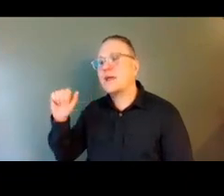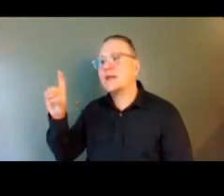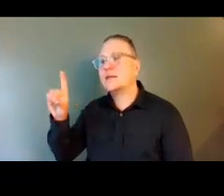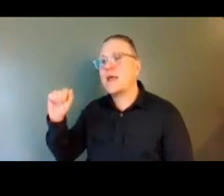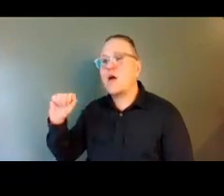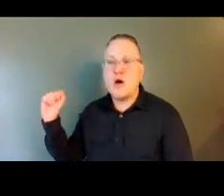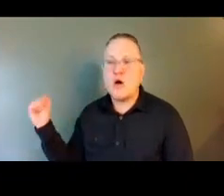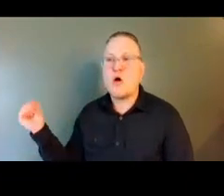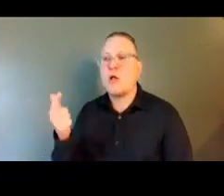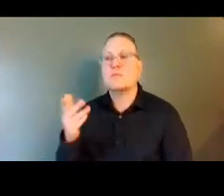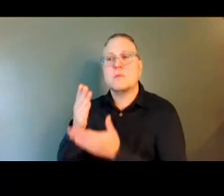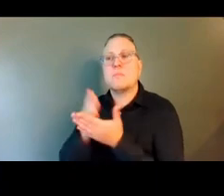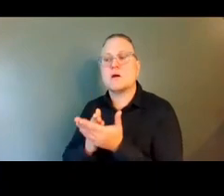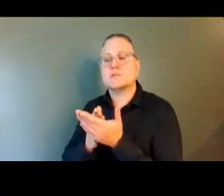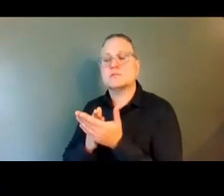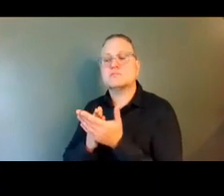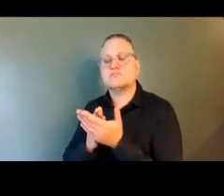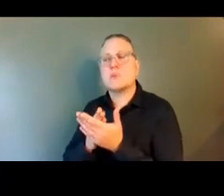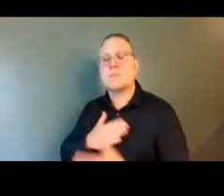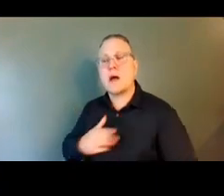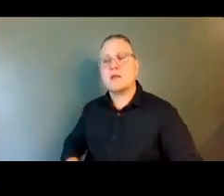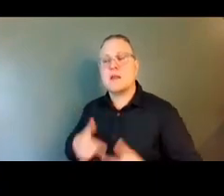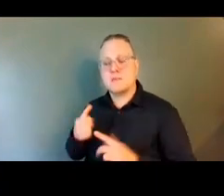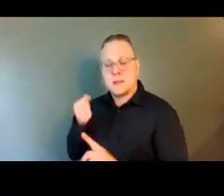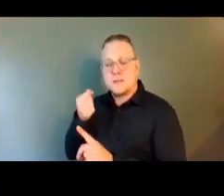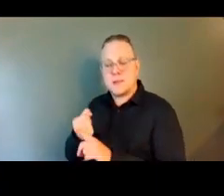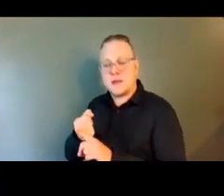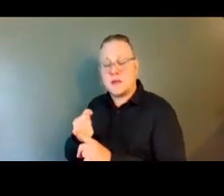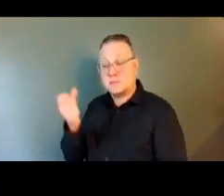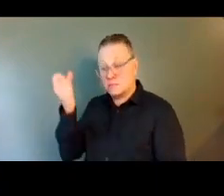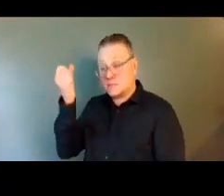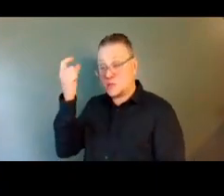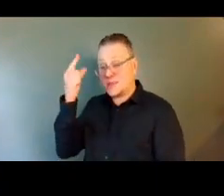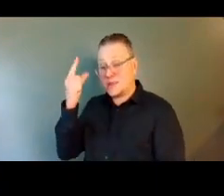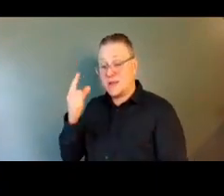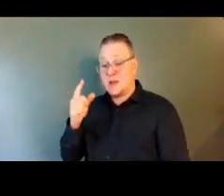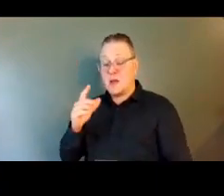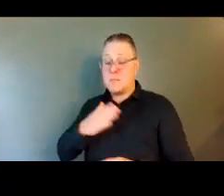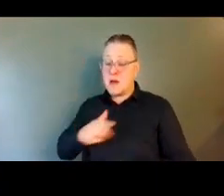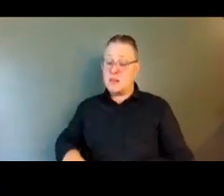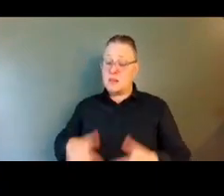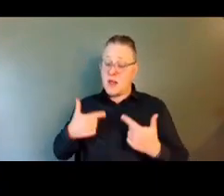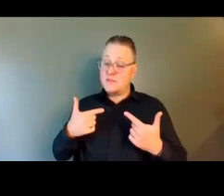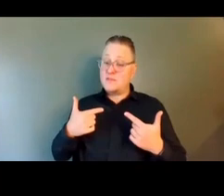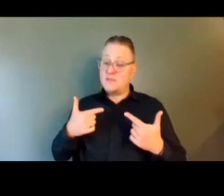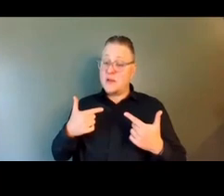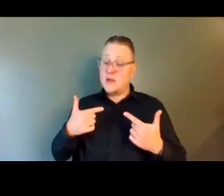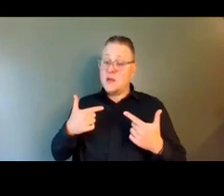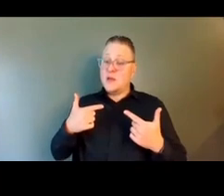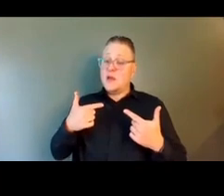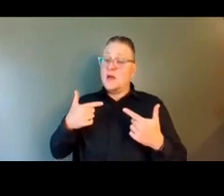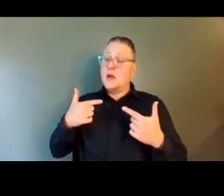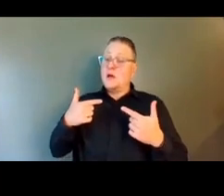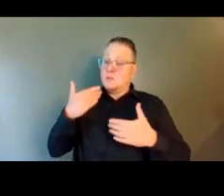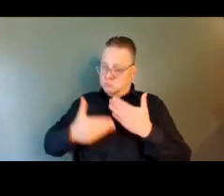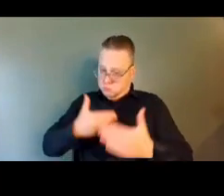life. At different parts of my life, I've relied on different titles,